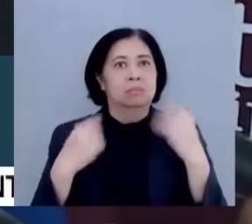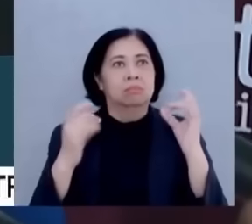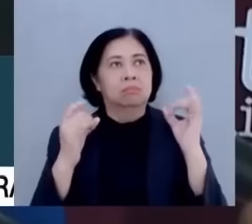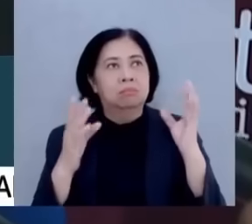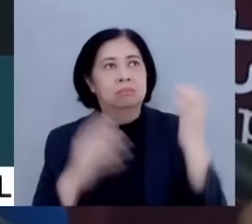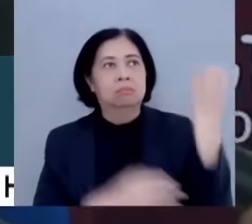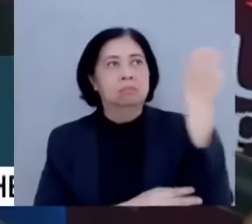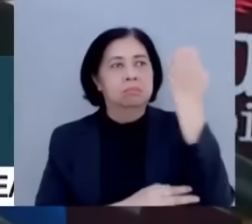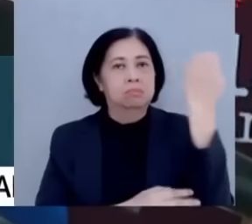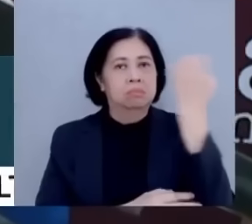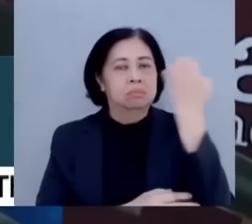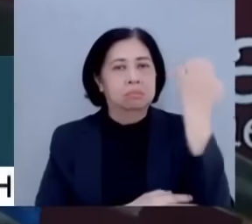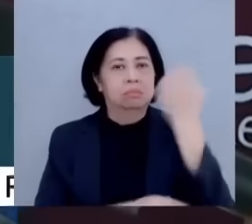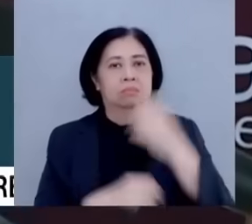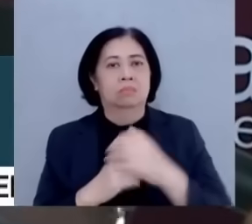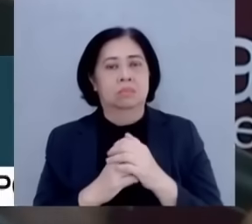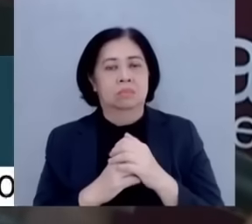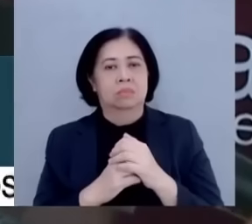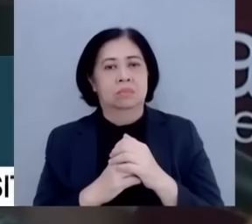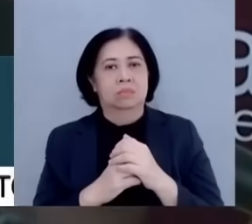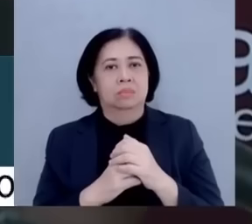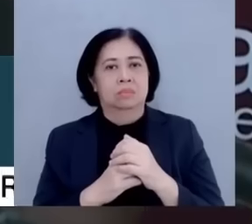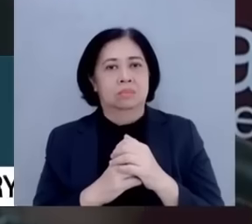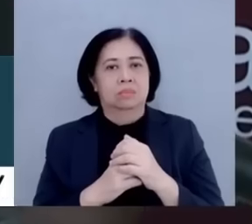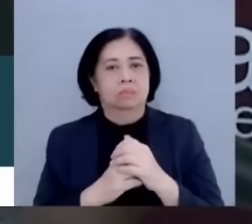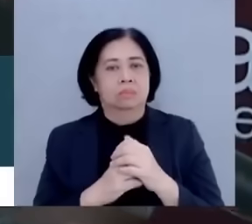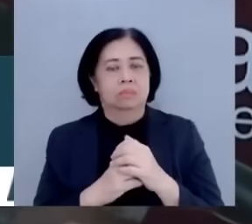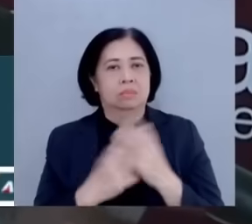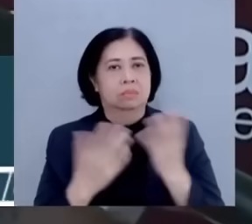emergency. They